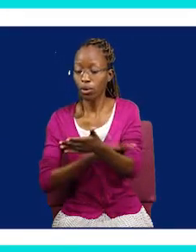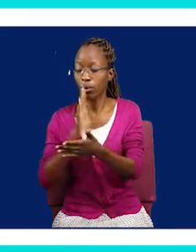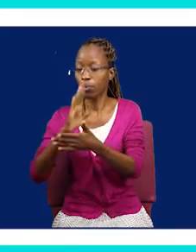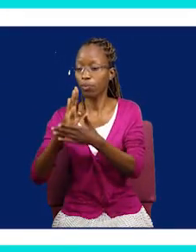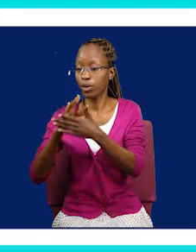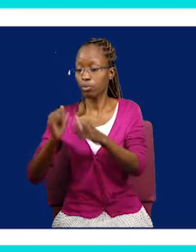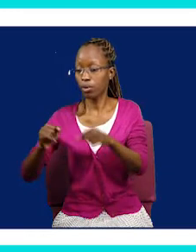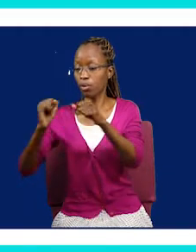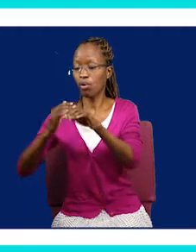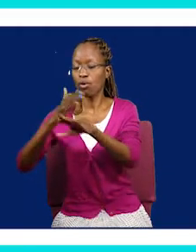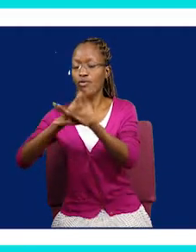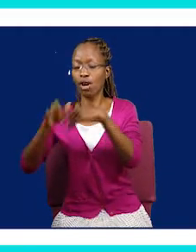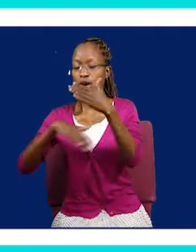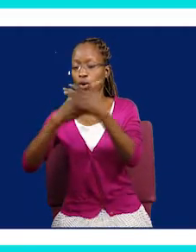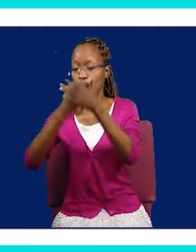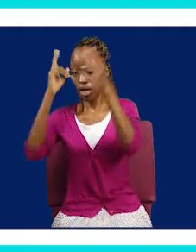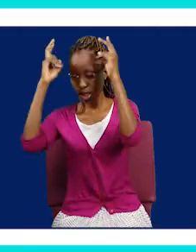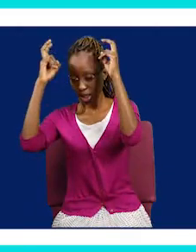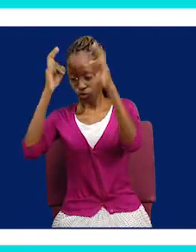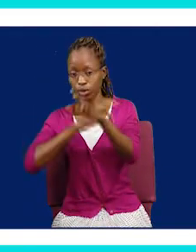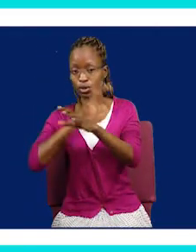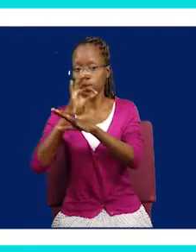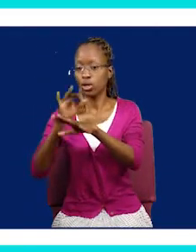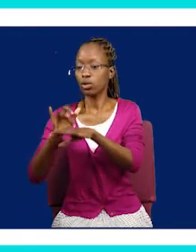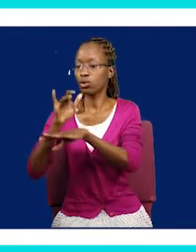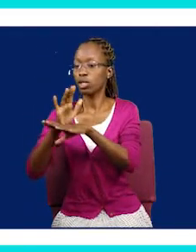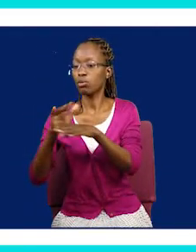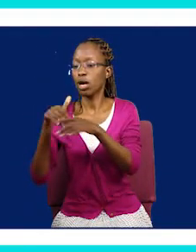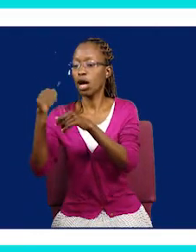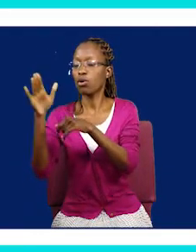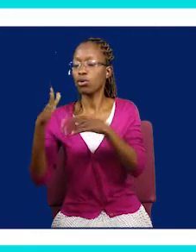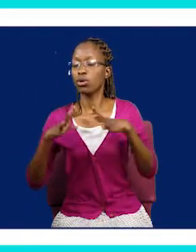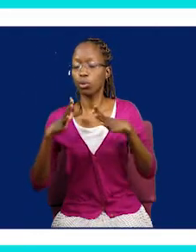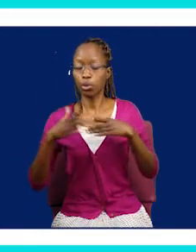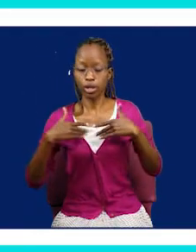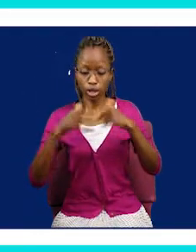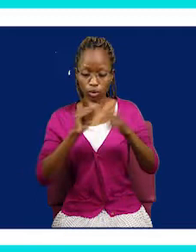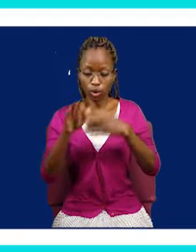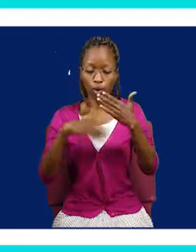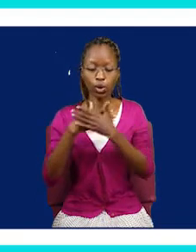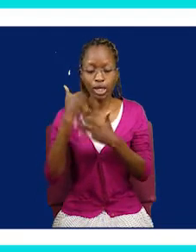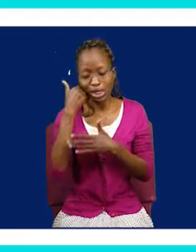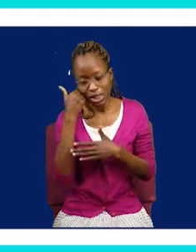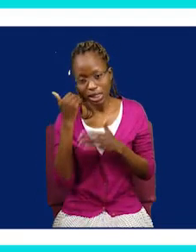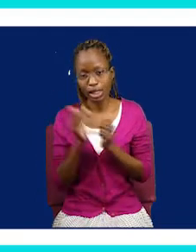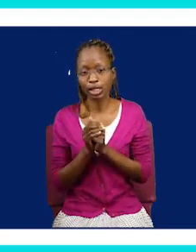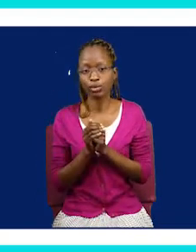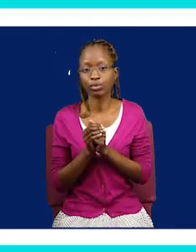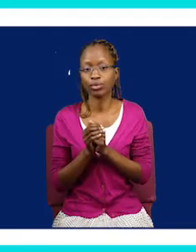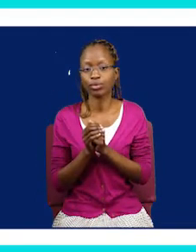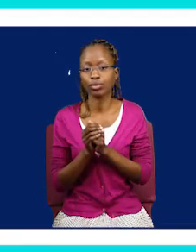boss over all evil spirits, to send them out of people and to heal all kinds of diseases and